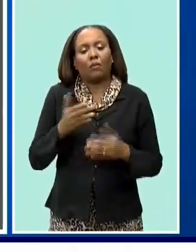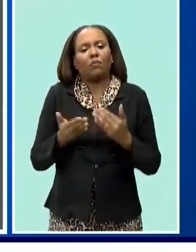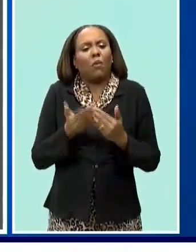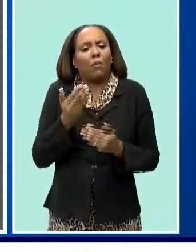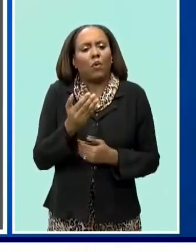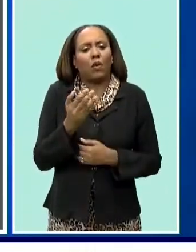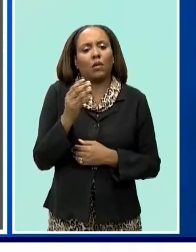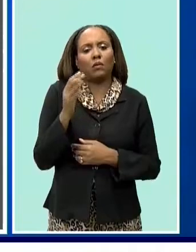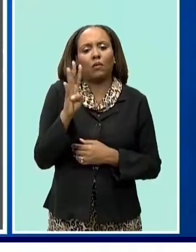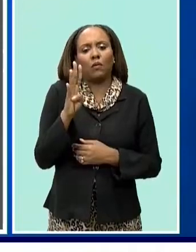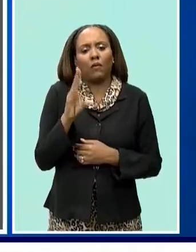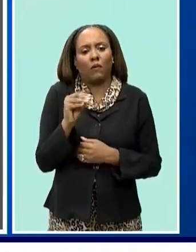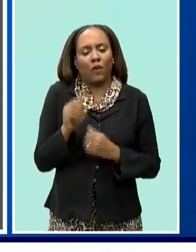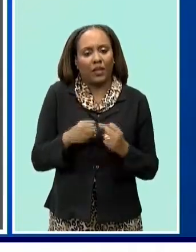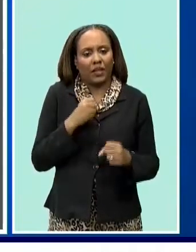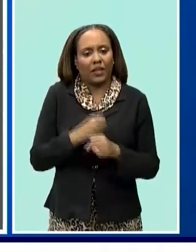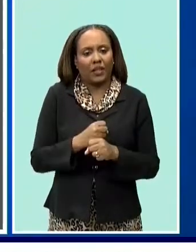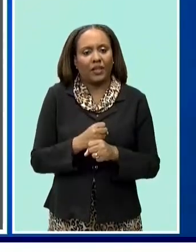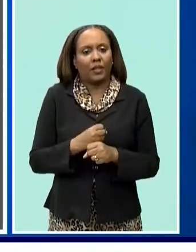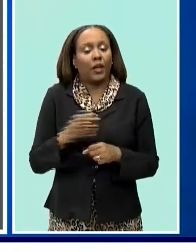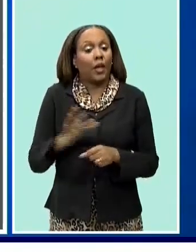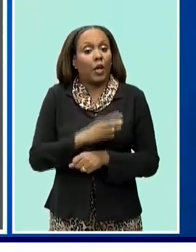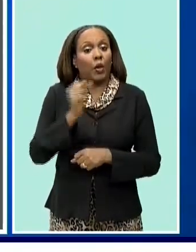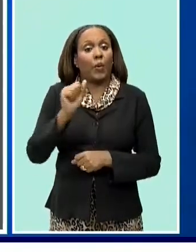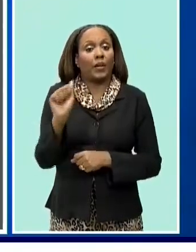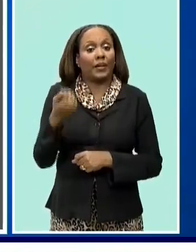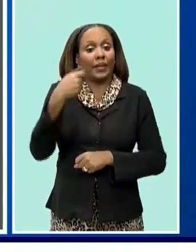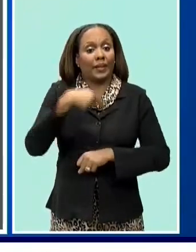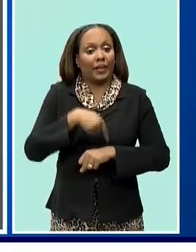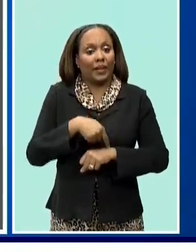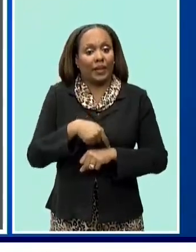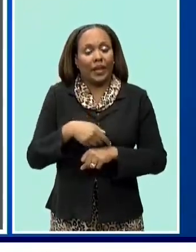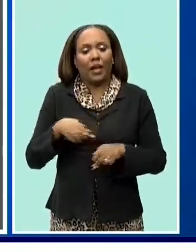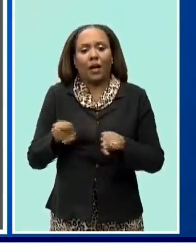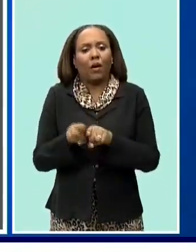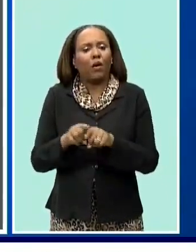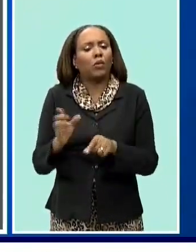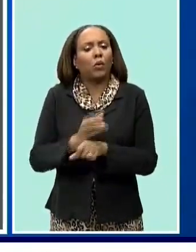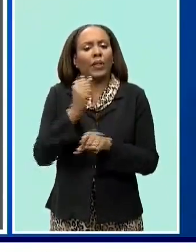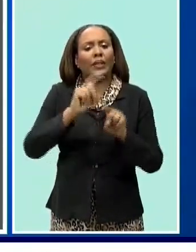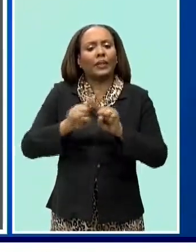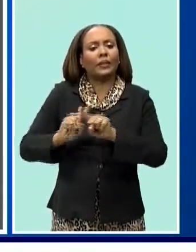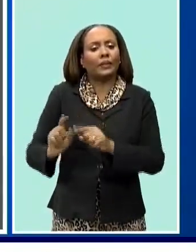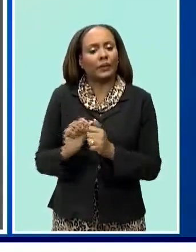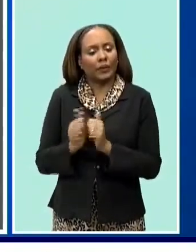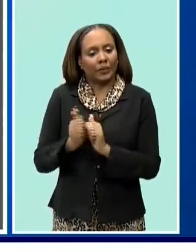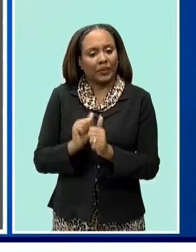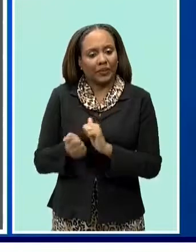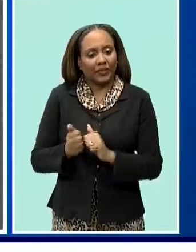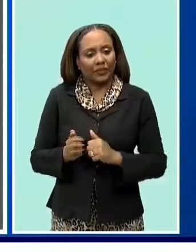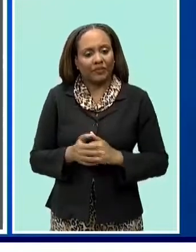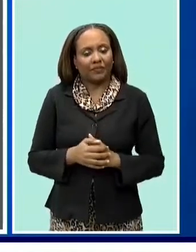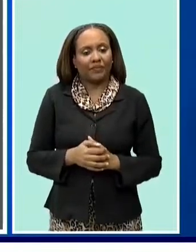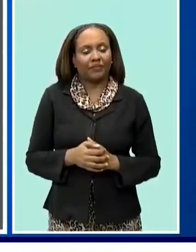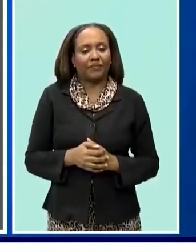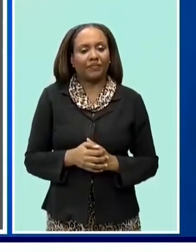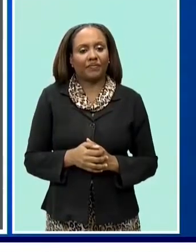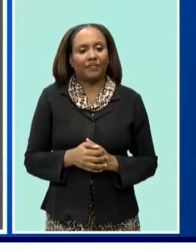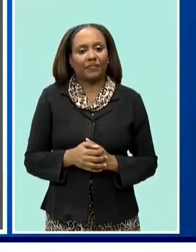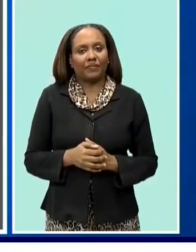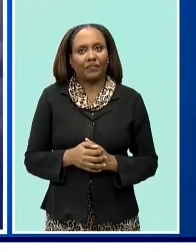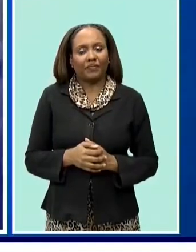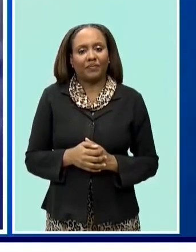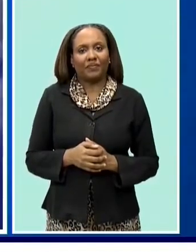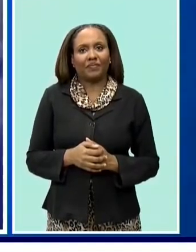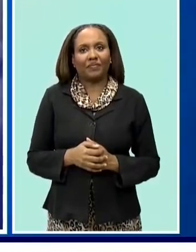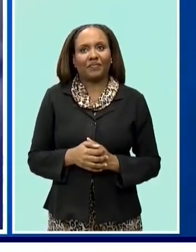Crop competition 10 times and is the 2-time winner of the Tune of the Crop and the Sweet Soca competition. I